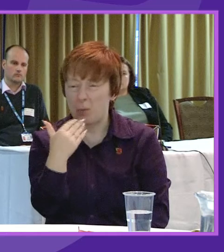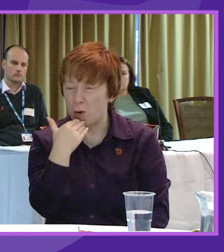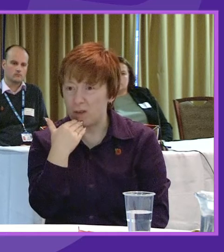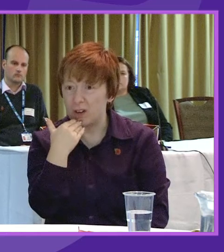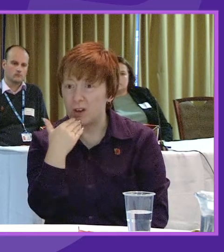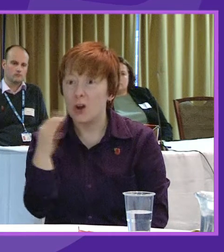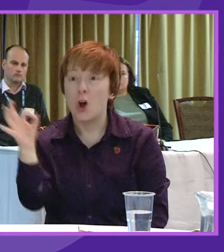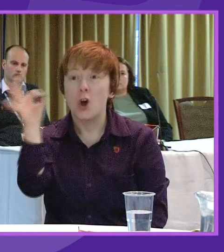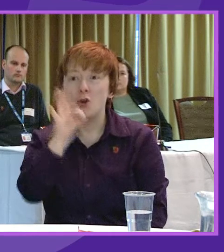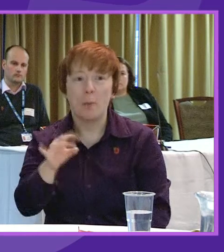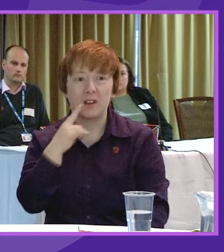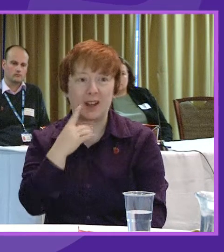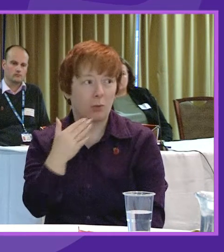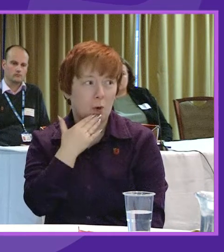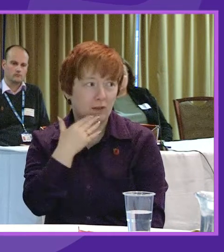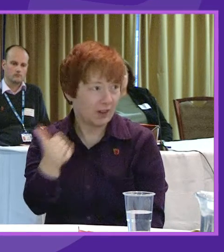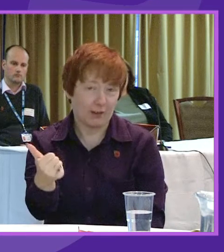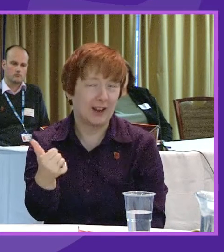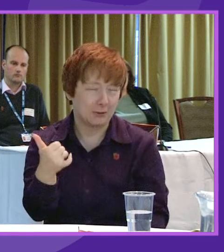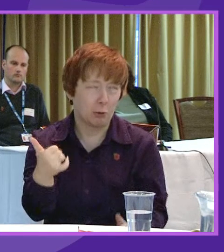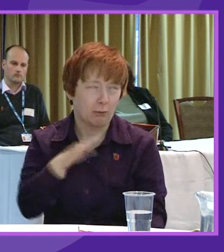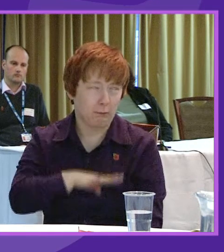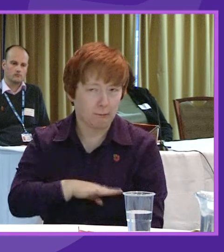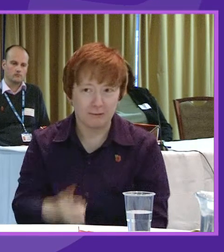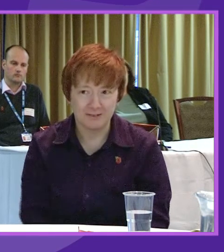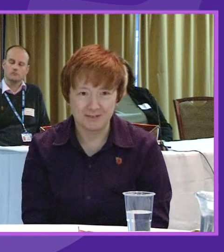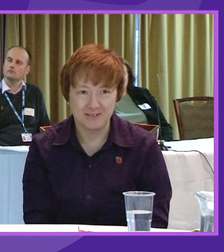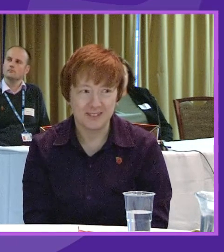No one said they never found it interesting, so that's really good to hear.